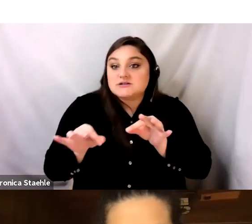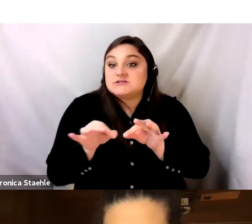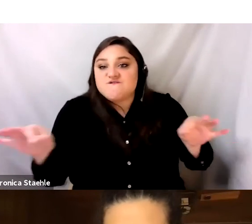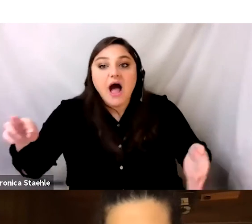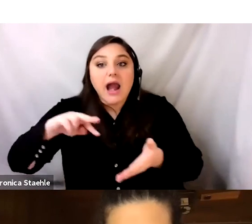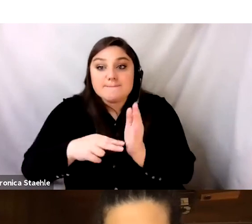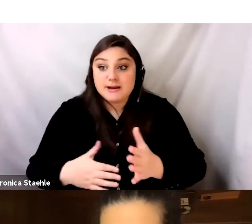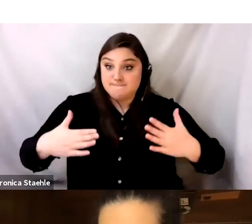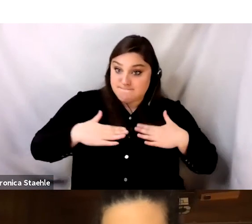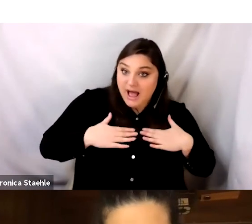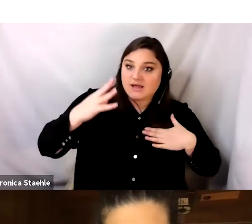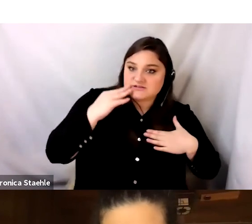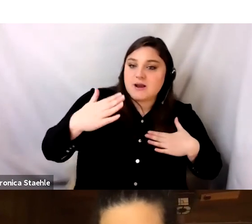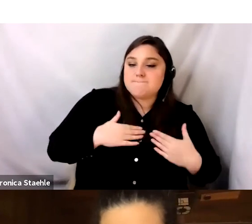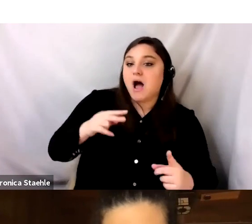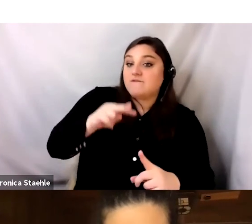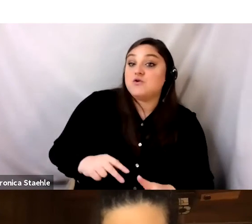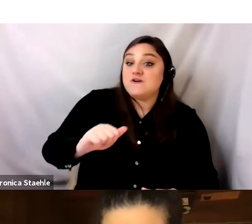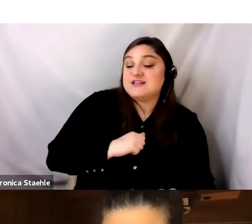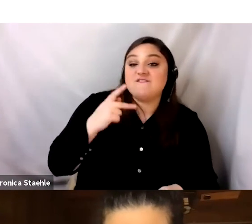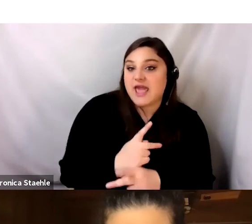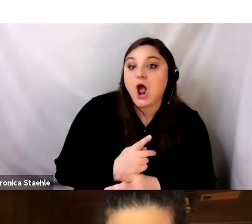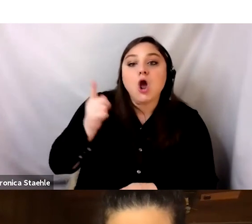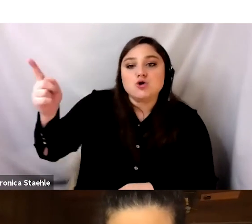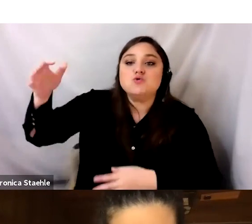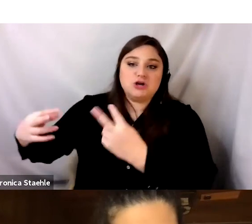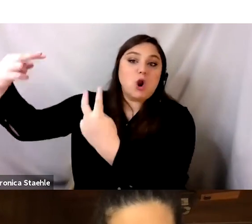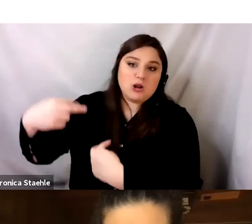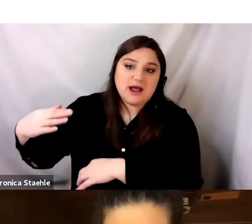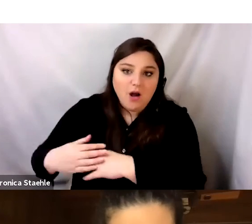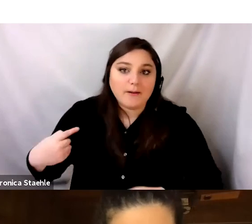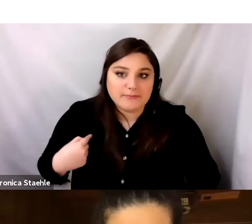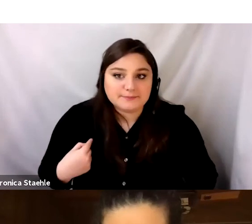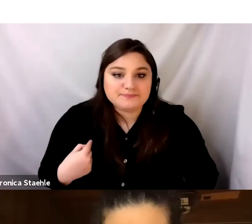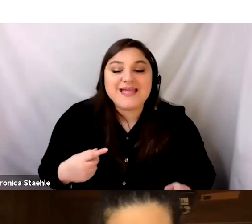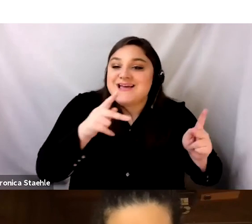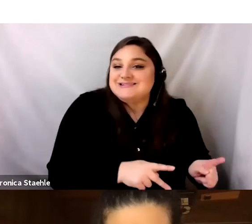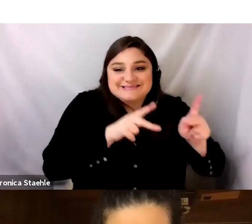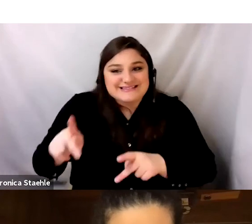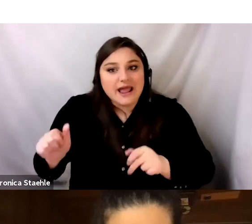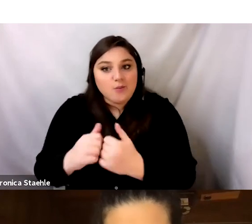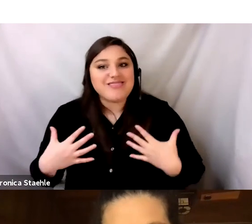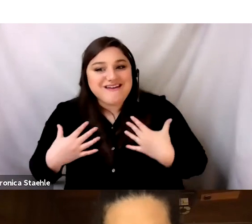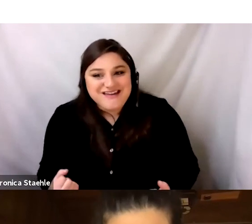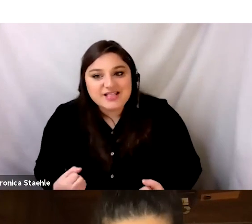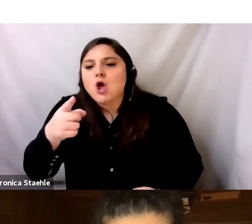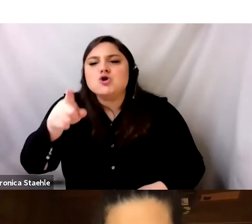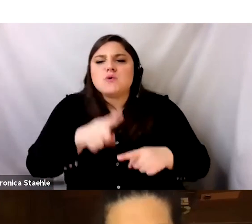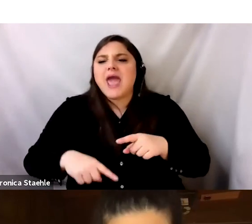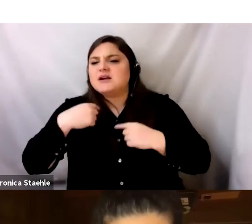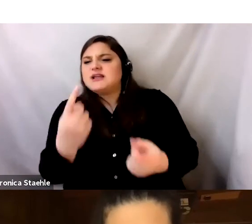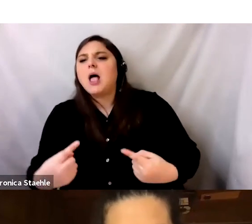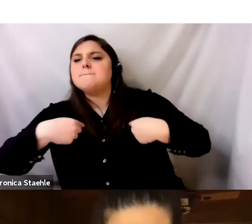means for me. And that is actually judgment. And so it's the same when it comes to healing. You cannot define what is healing for